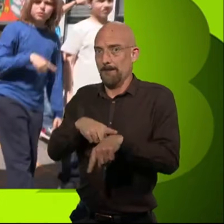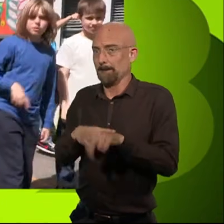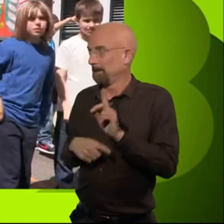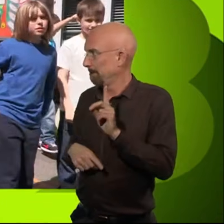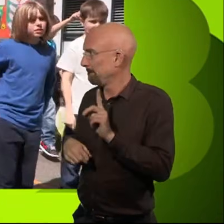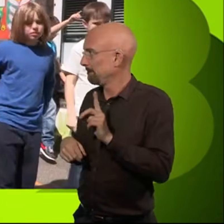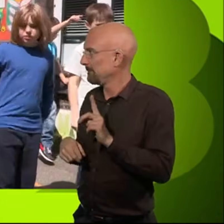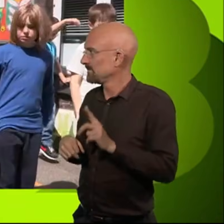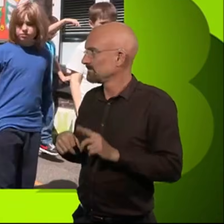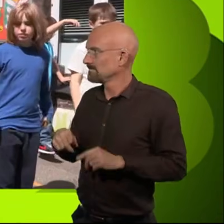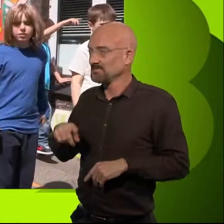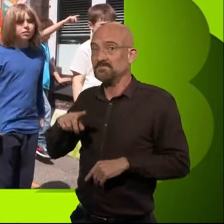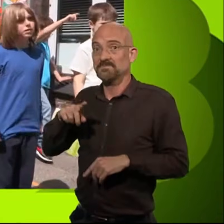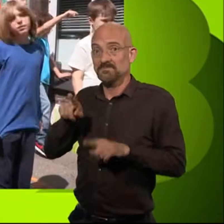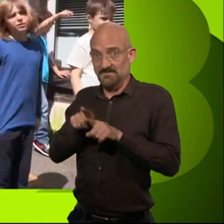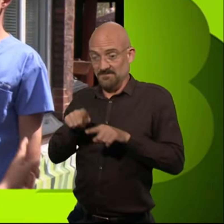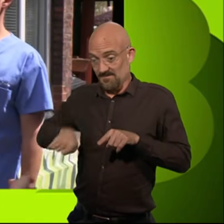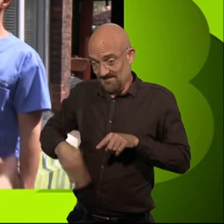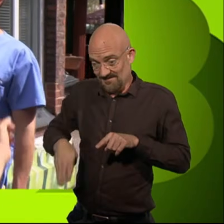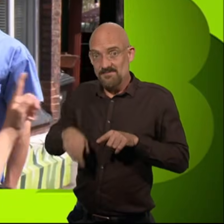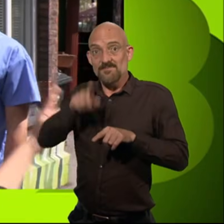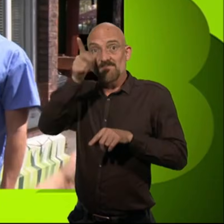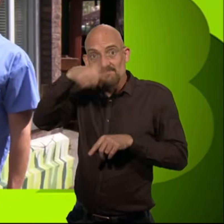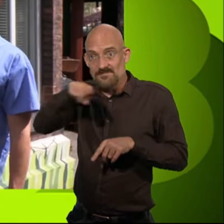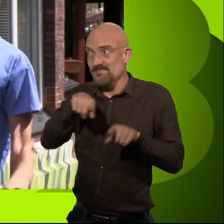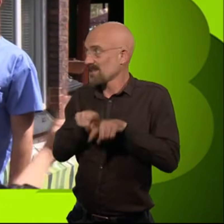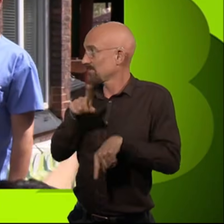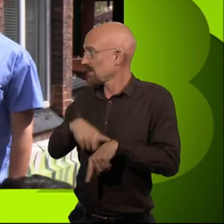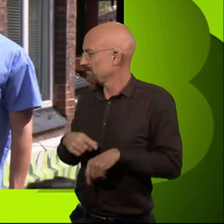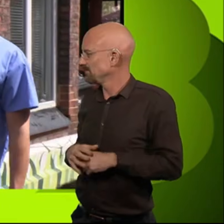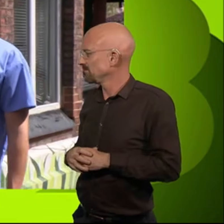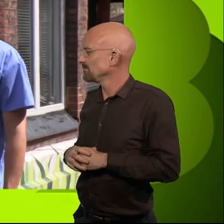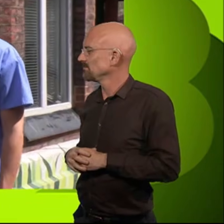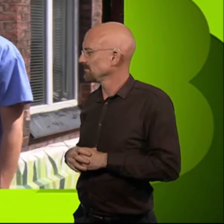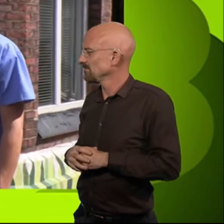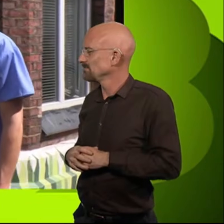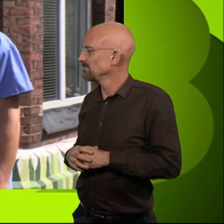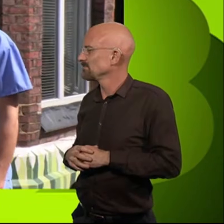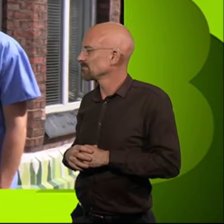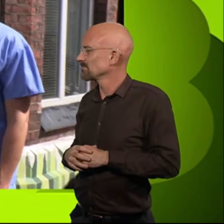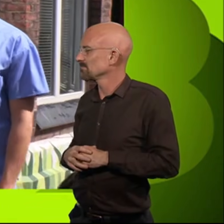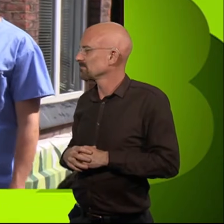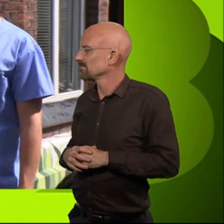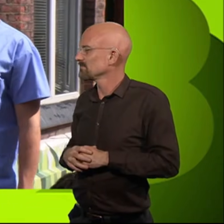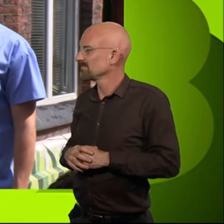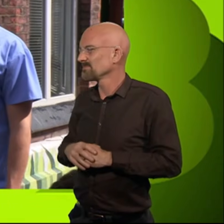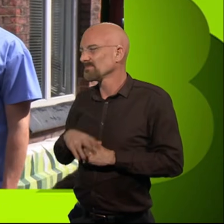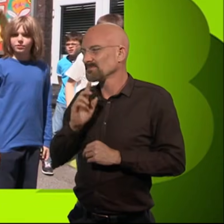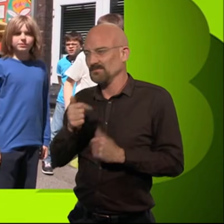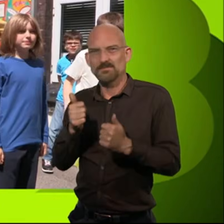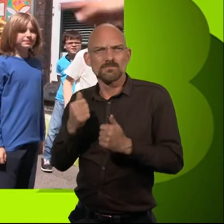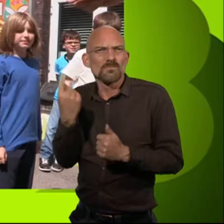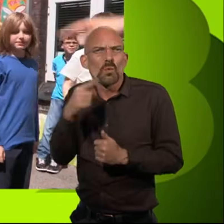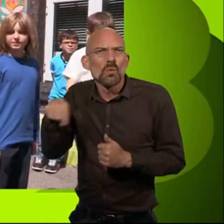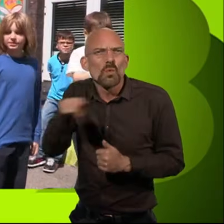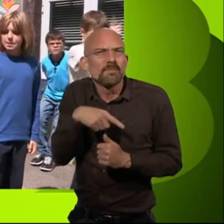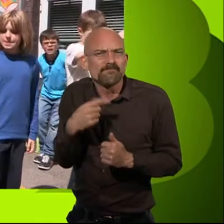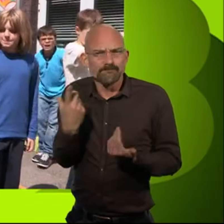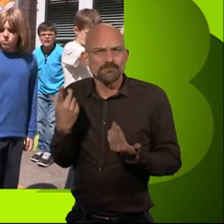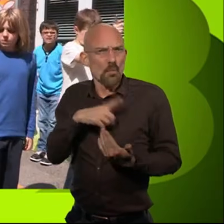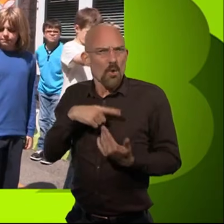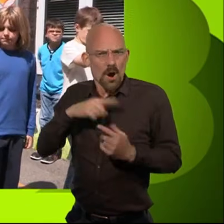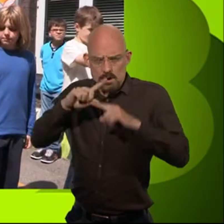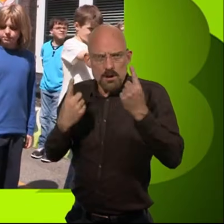I can't do it. Okay, so who understands why you can't do the trick? Because